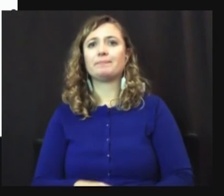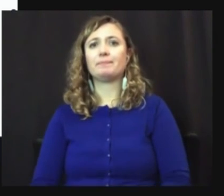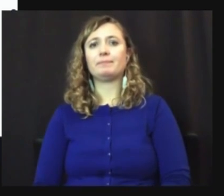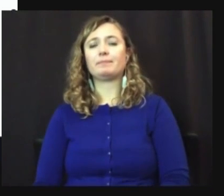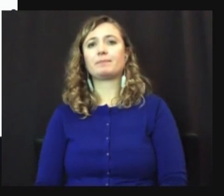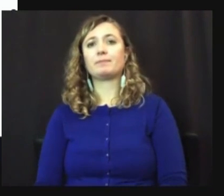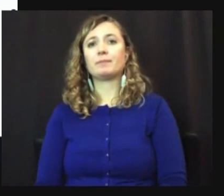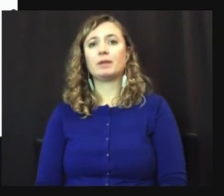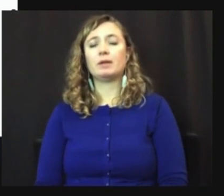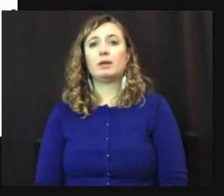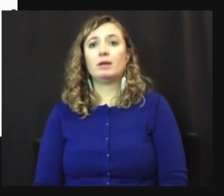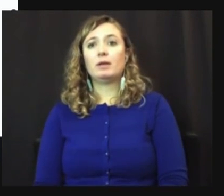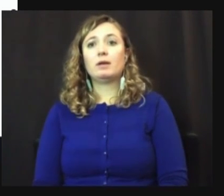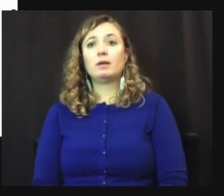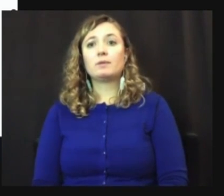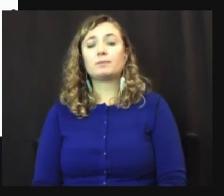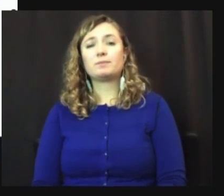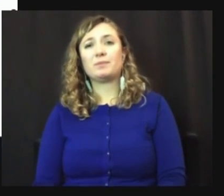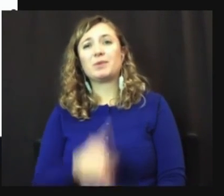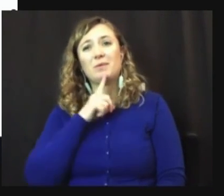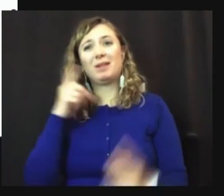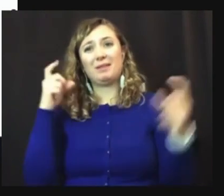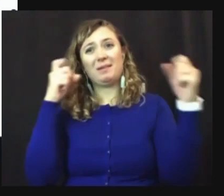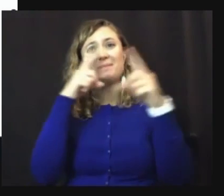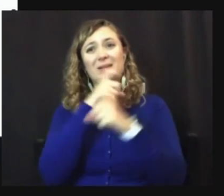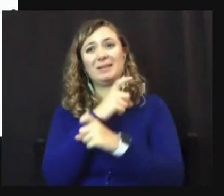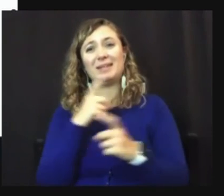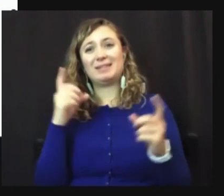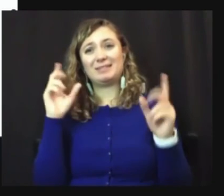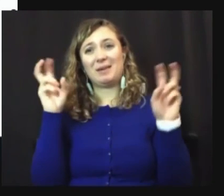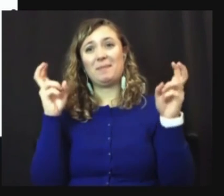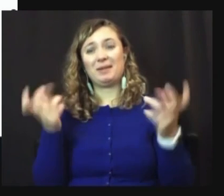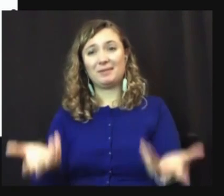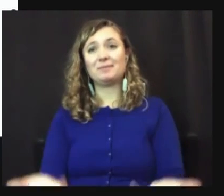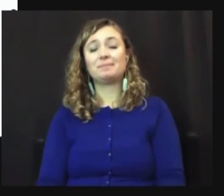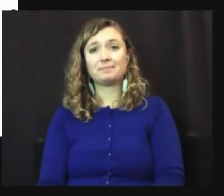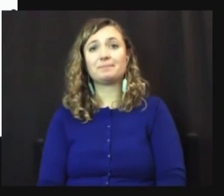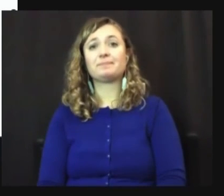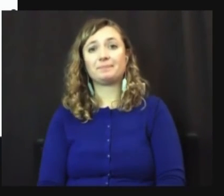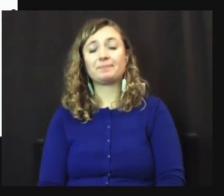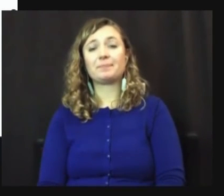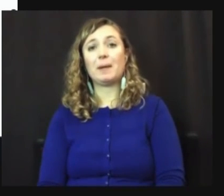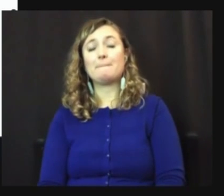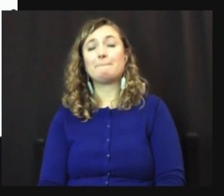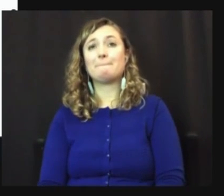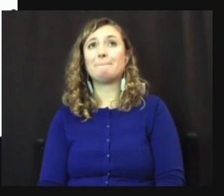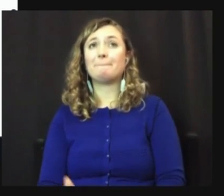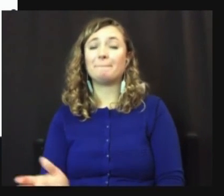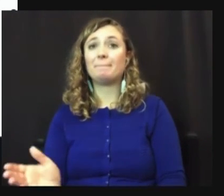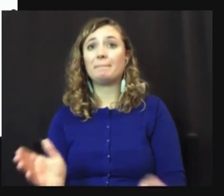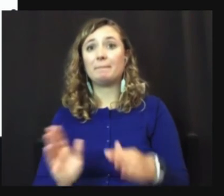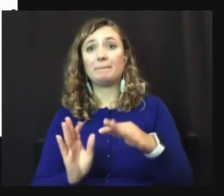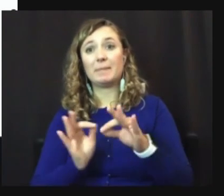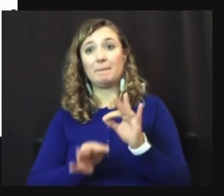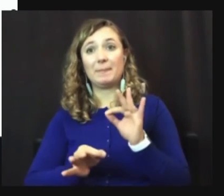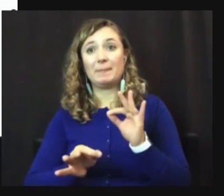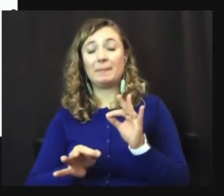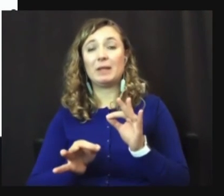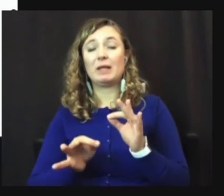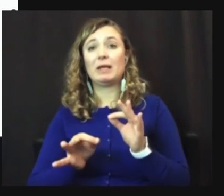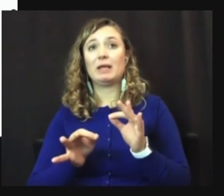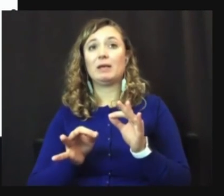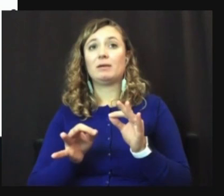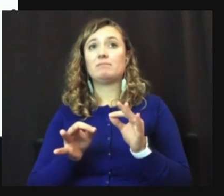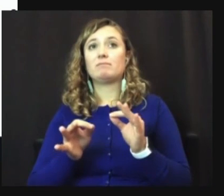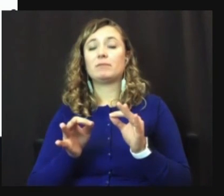So it's a very complicated topic, but basically, to finalize what I said in that